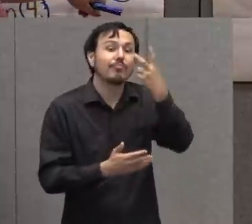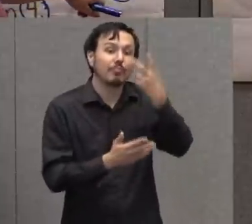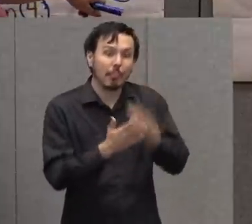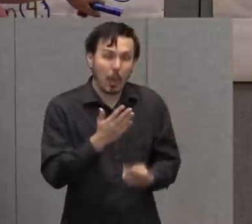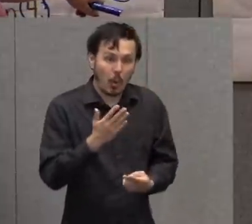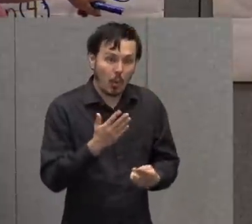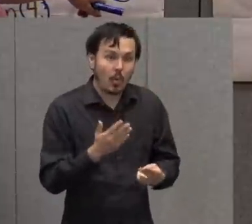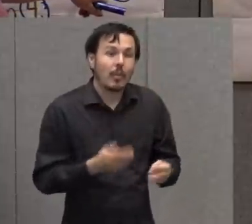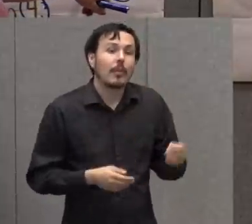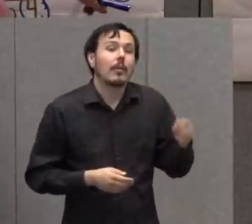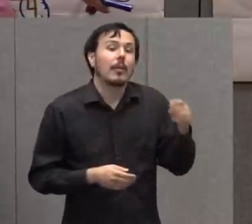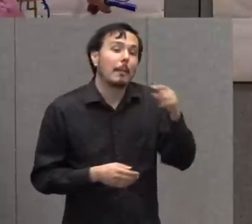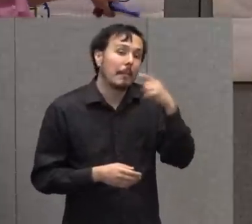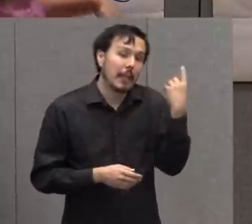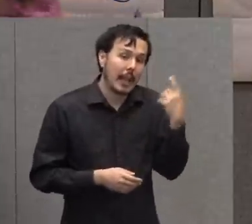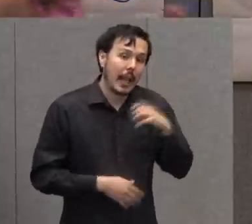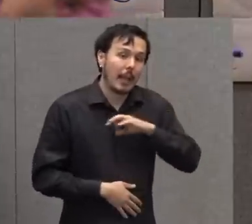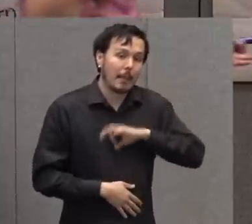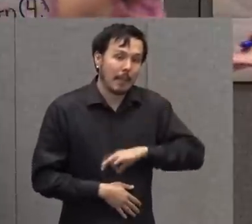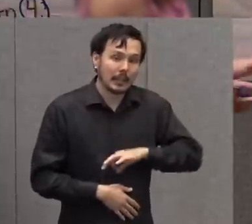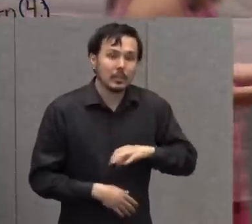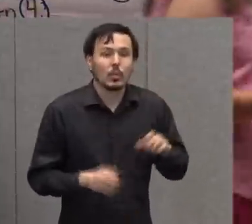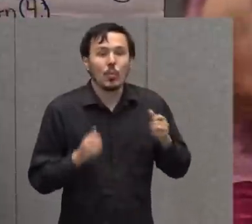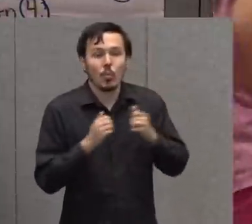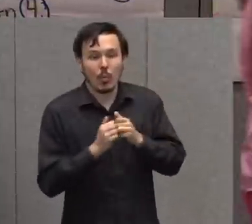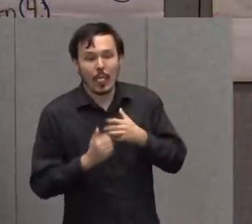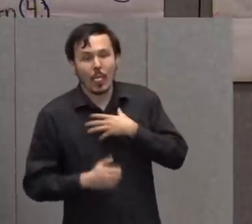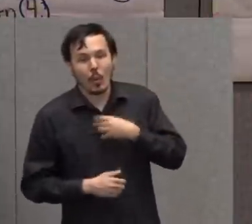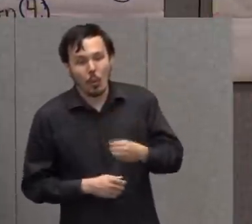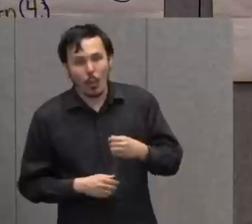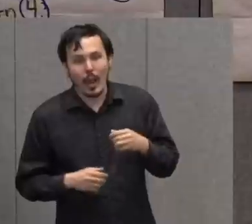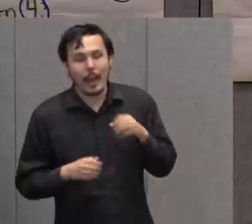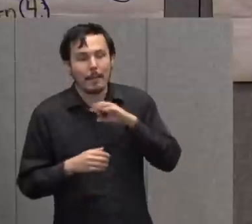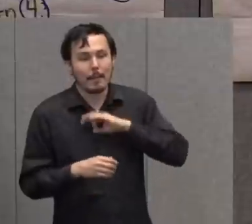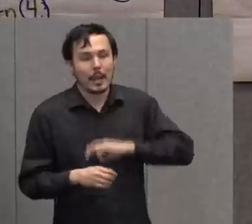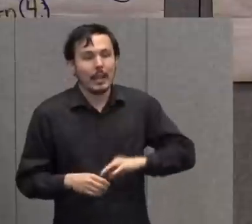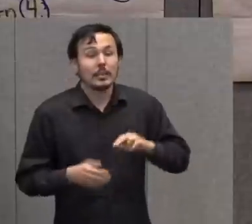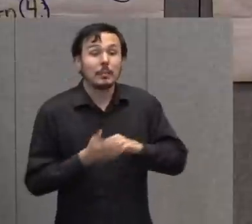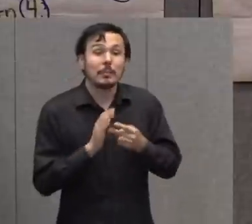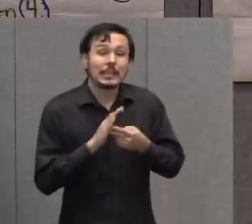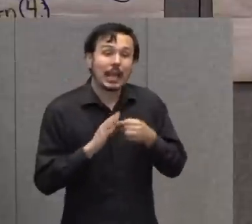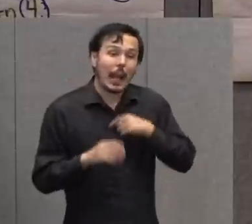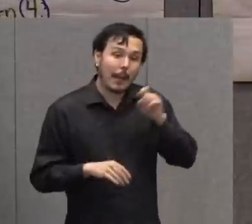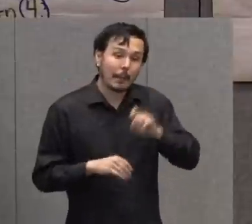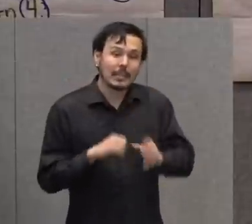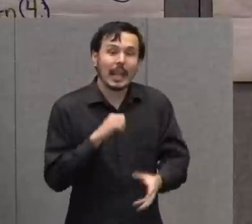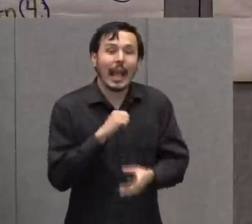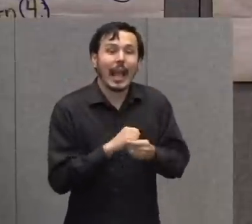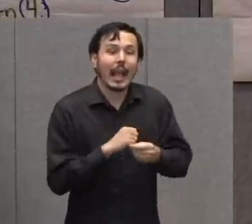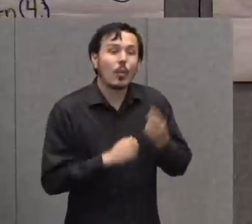It's the black button, right? So I have to add on one more button.